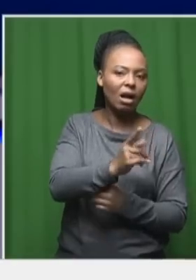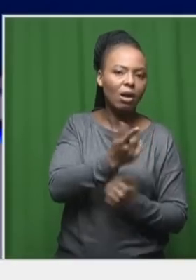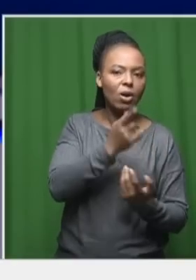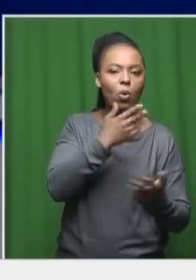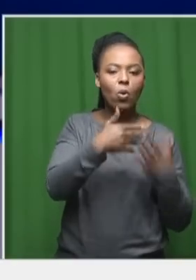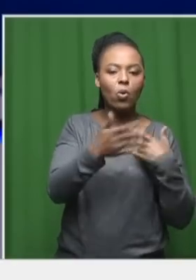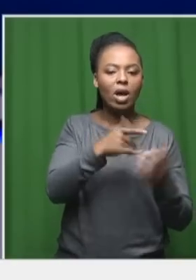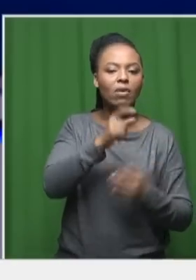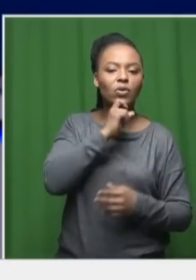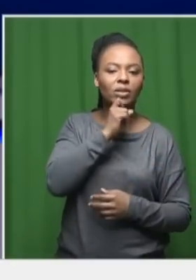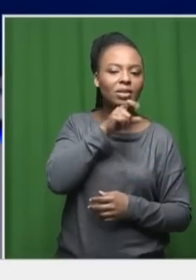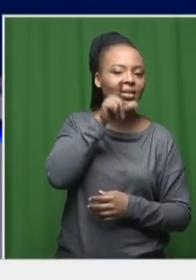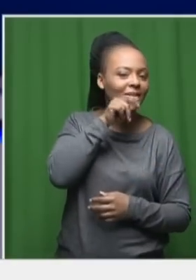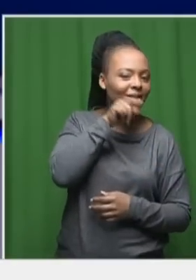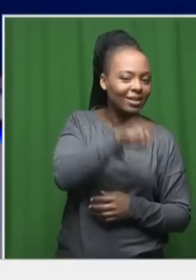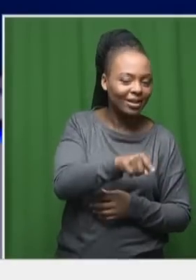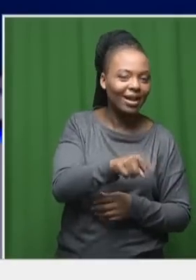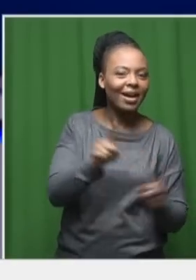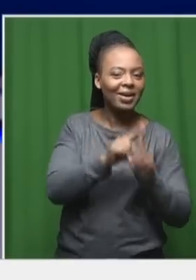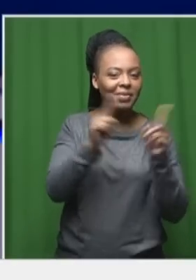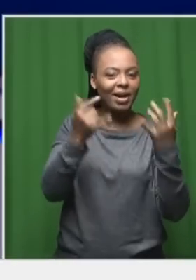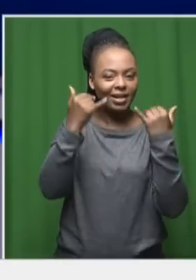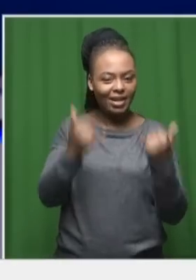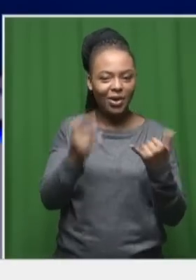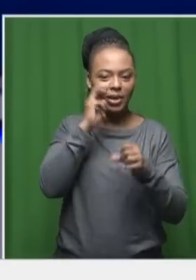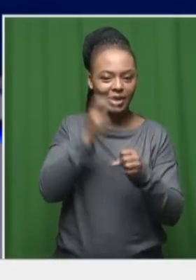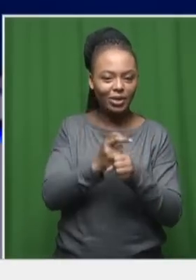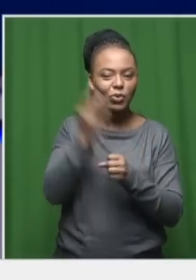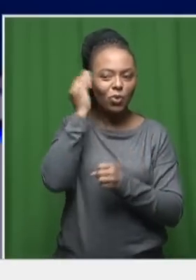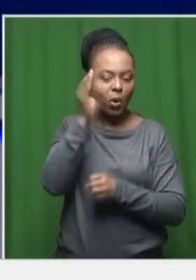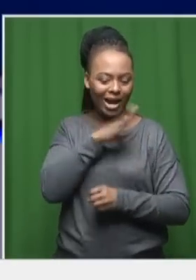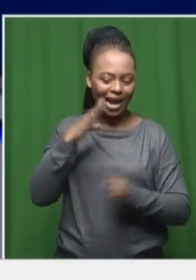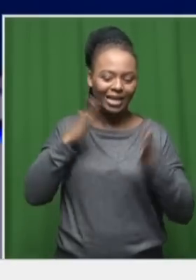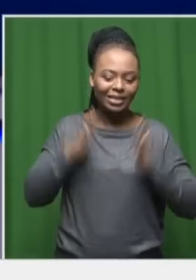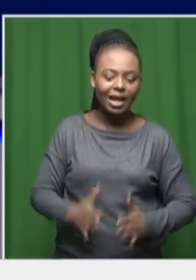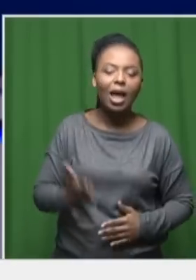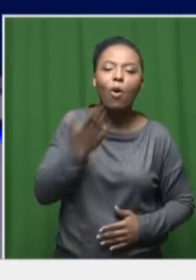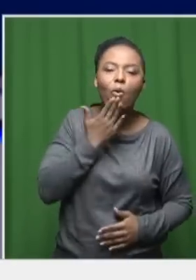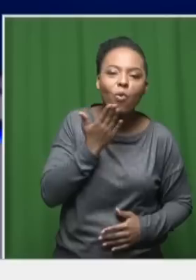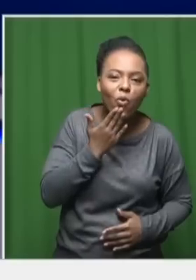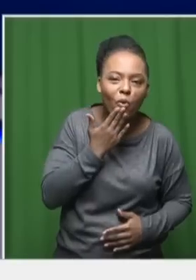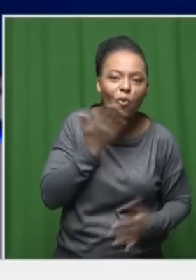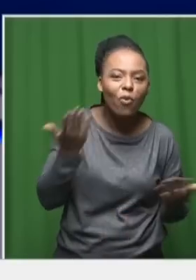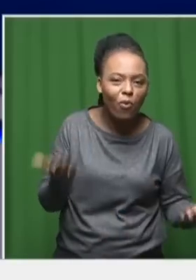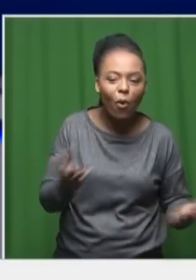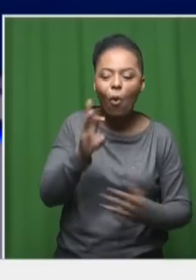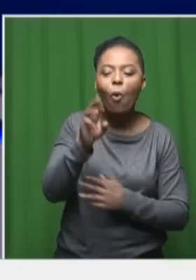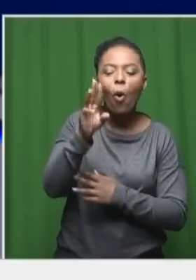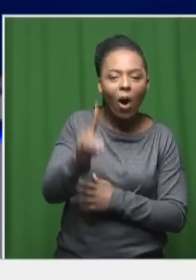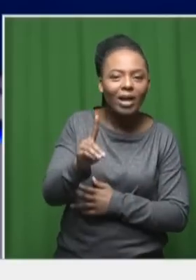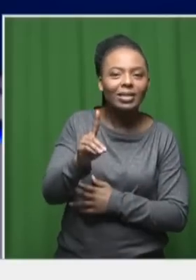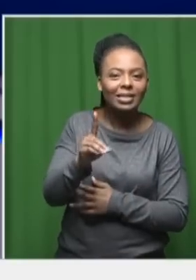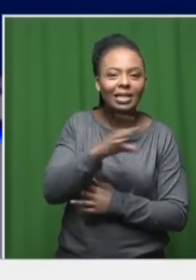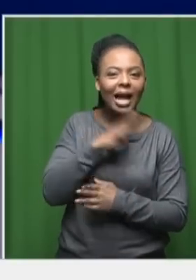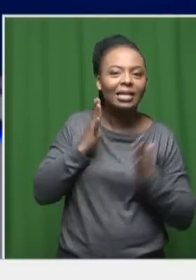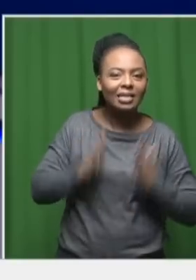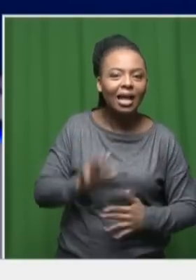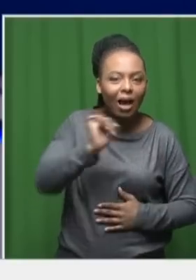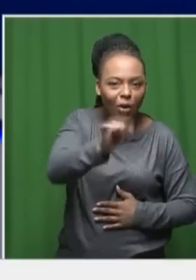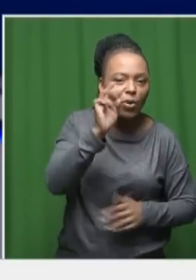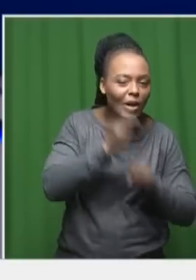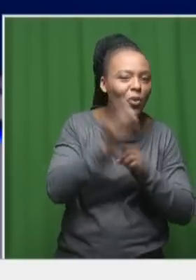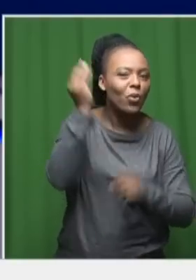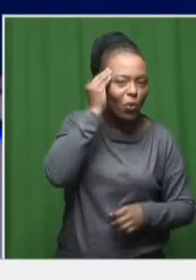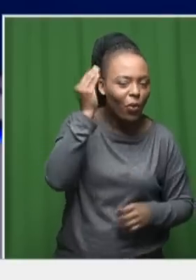Twitter. But, you actually need to know who your ward councillor is. You need to actually start paying attention when because now I'm sure we're going to have a lot of these town hall